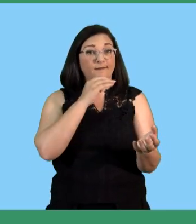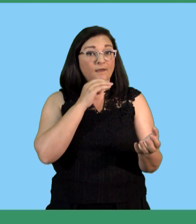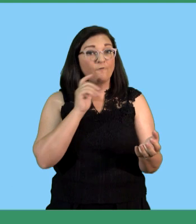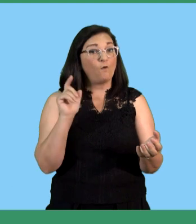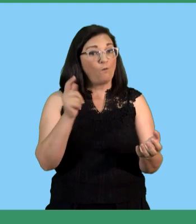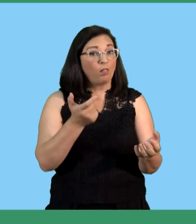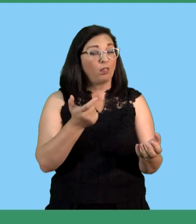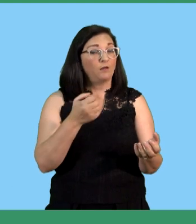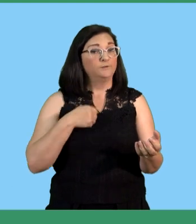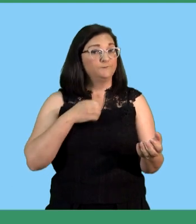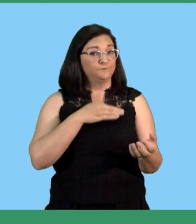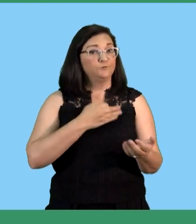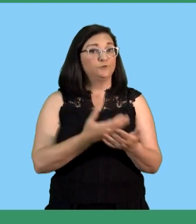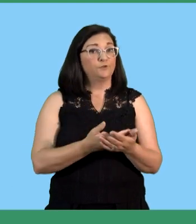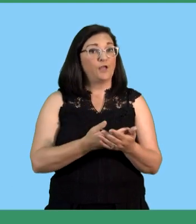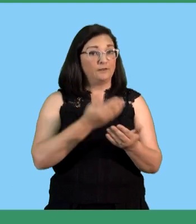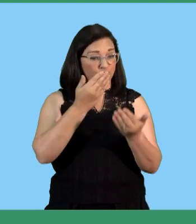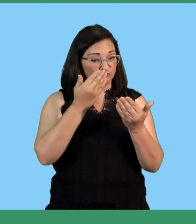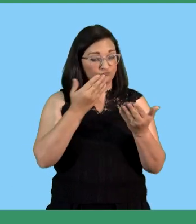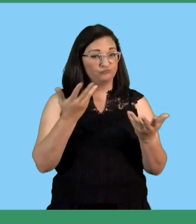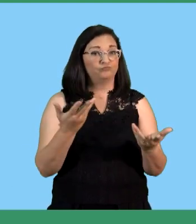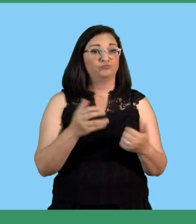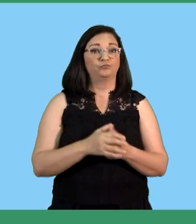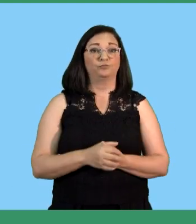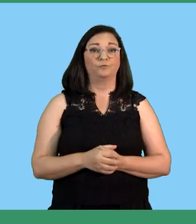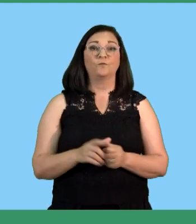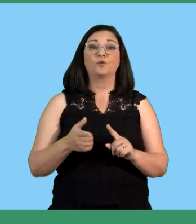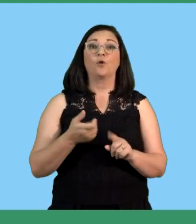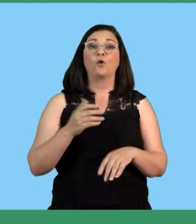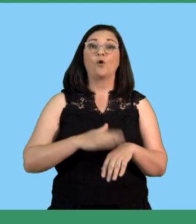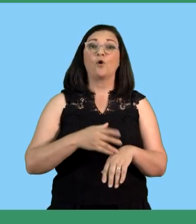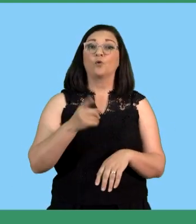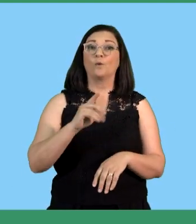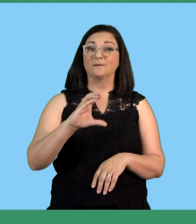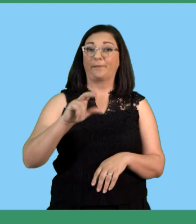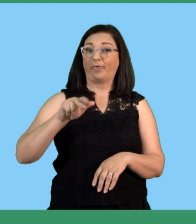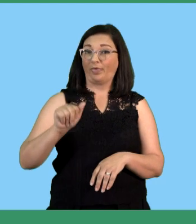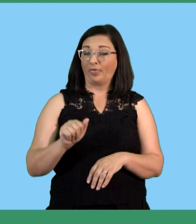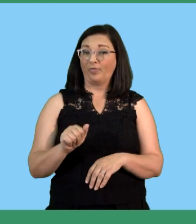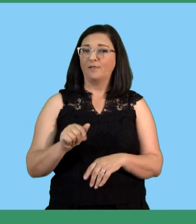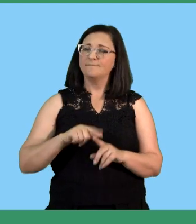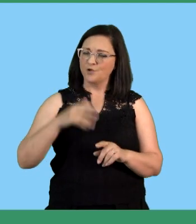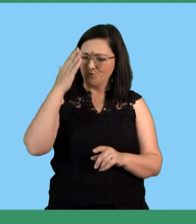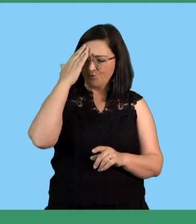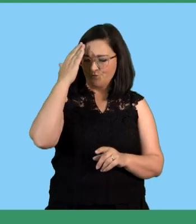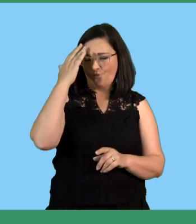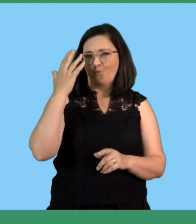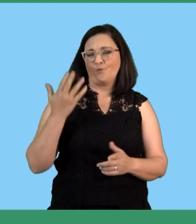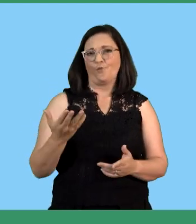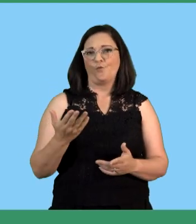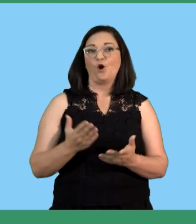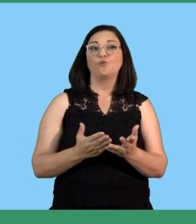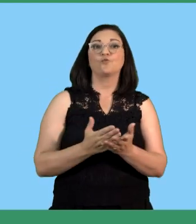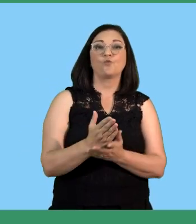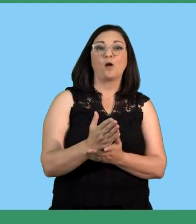sufficient or enough, right? So provide enough training to staff on the CPA. They need to know, the staff needs to know about